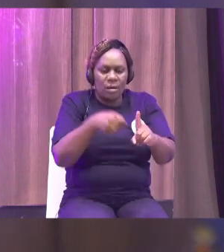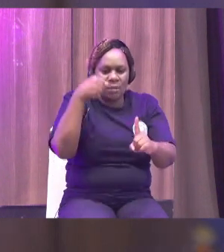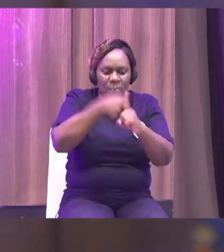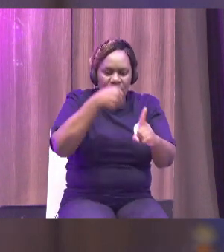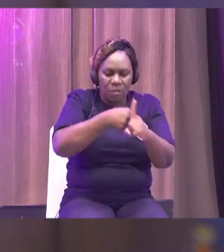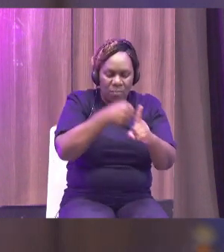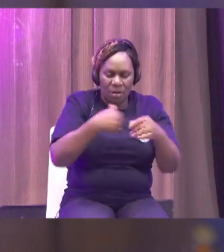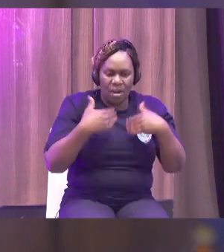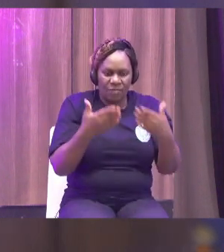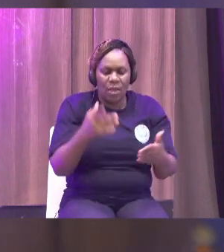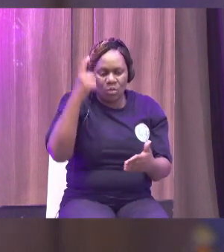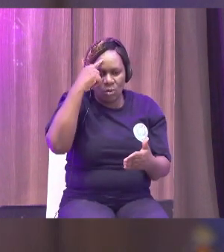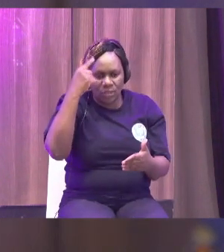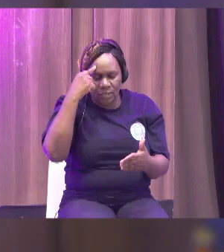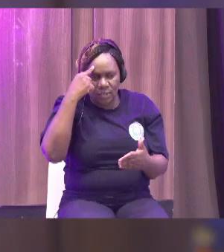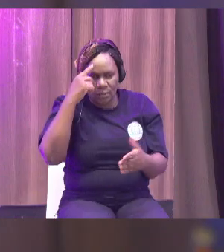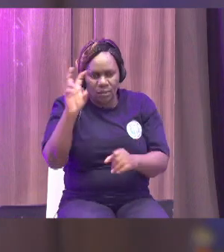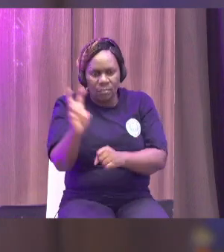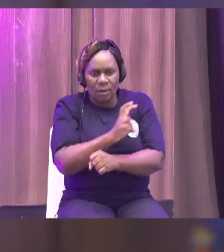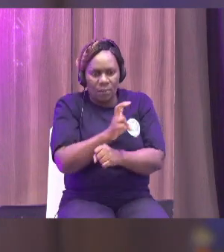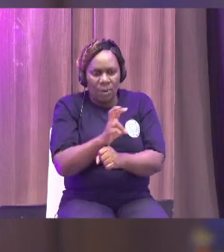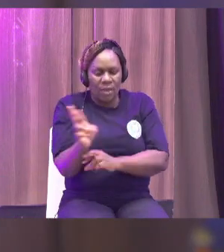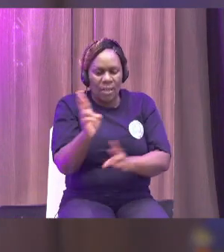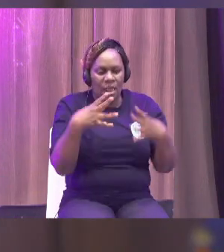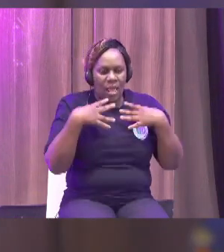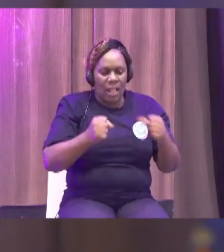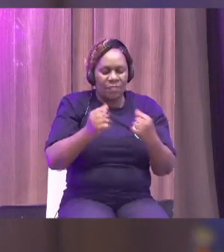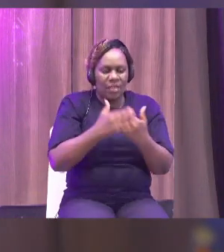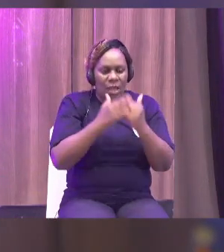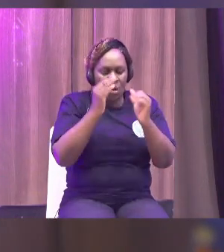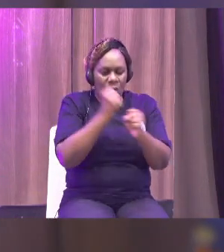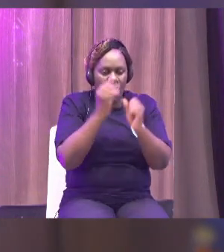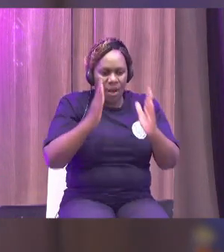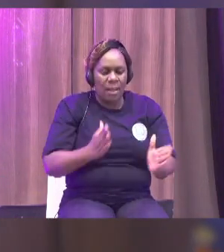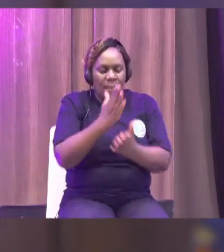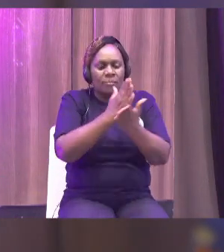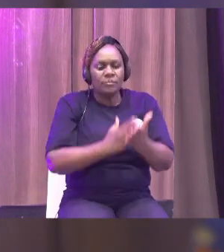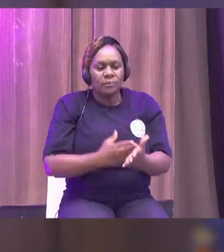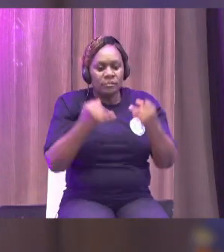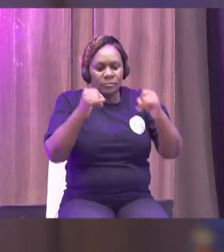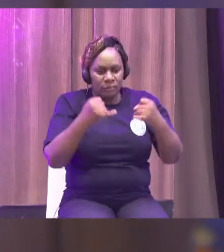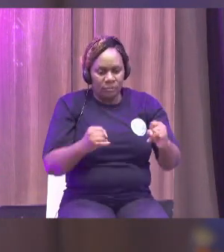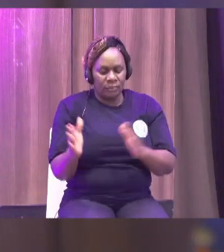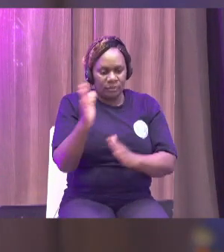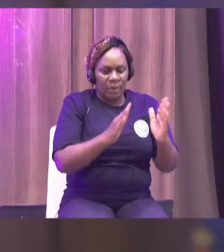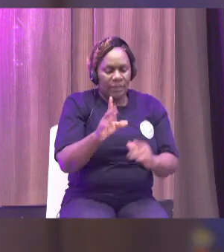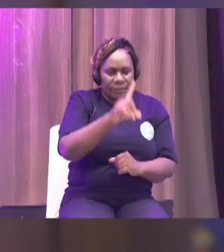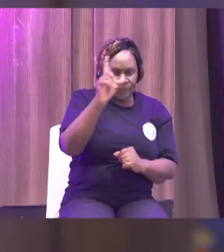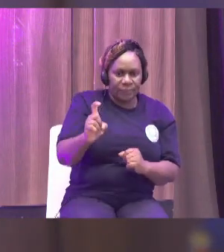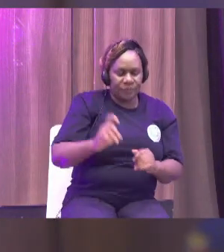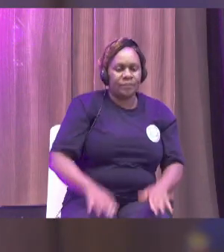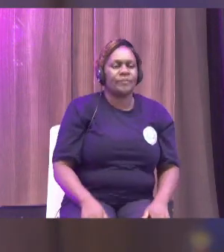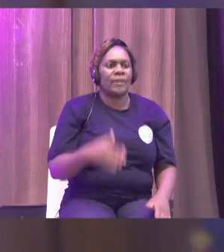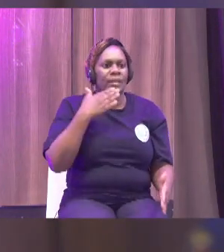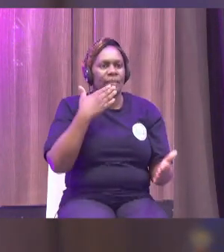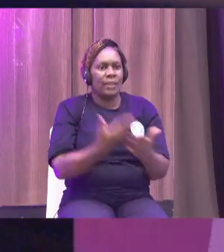being considered to assess the preparedness of healthcare workers as part of implementation planning? Thank